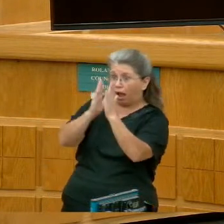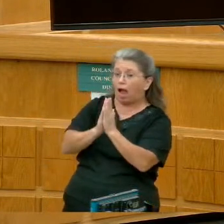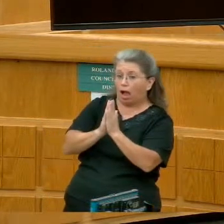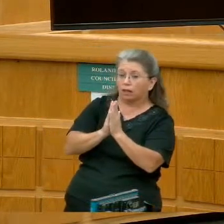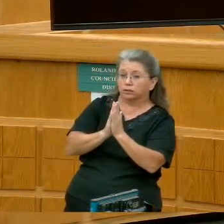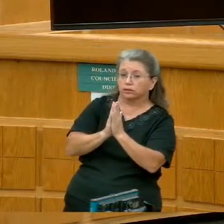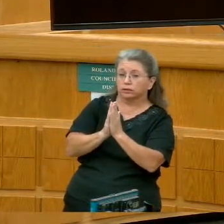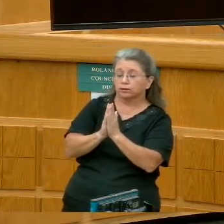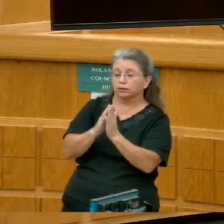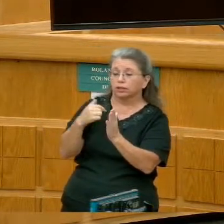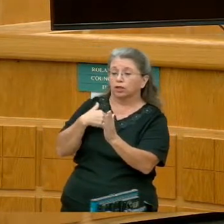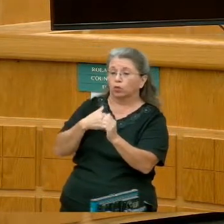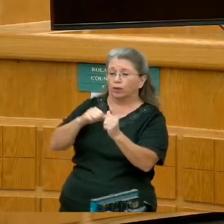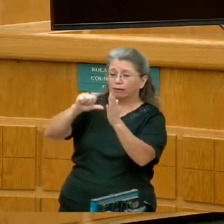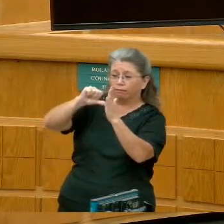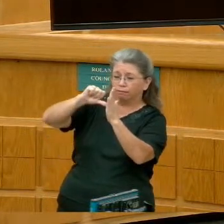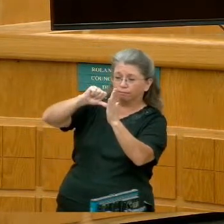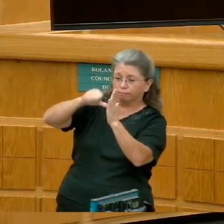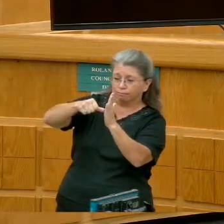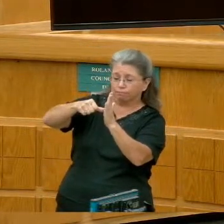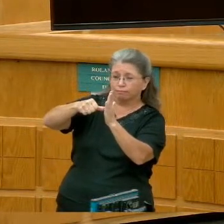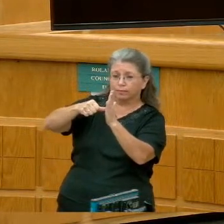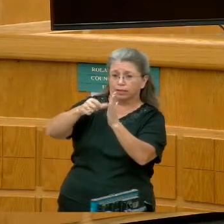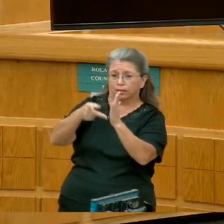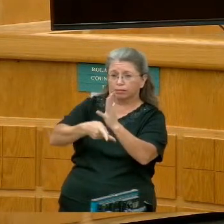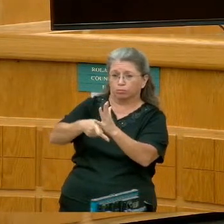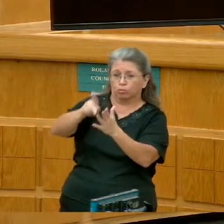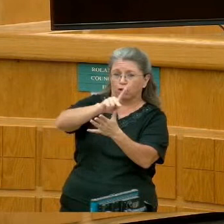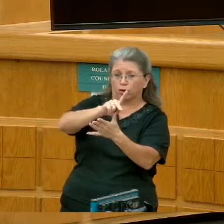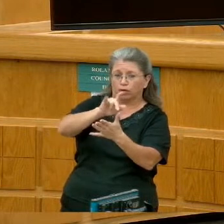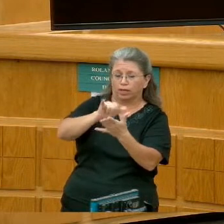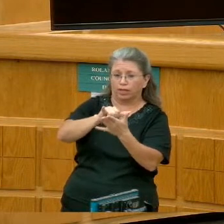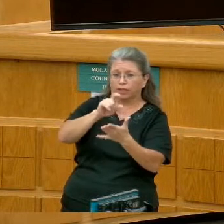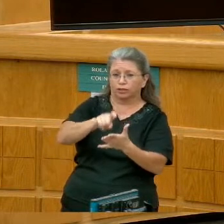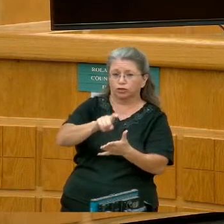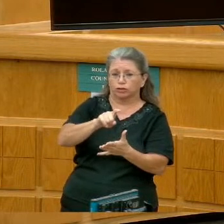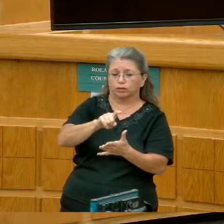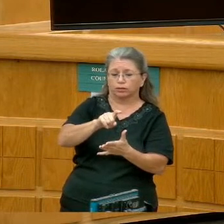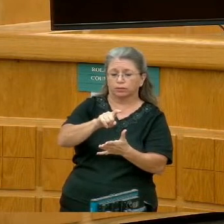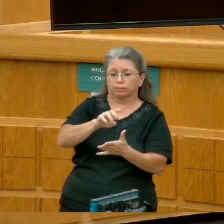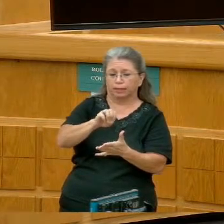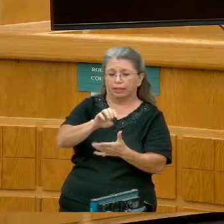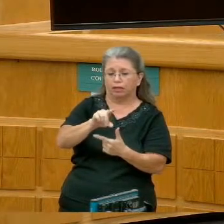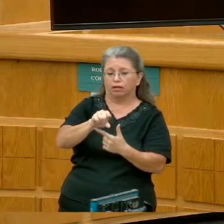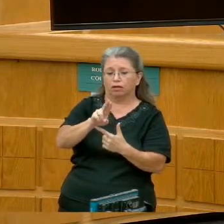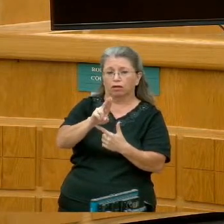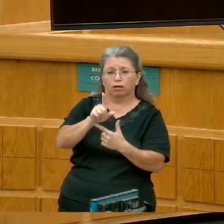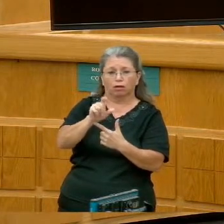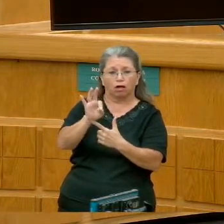highlight the priority that should be the Gulf of Mexico.